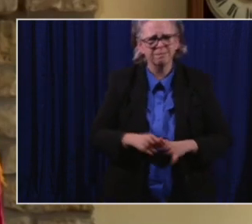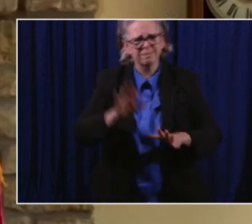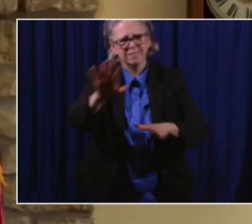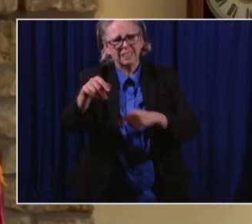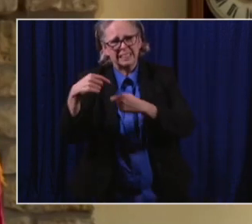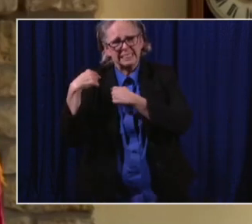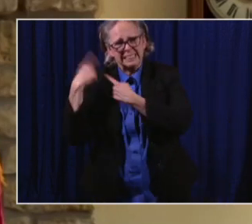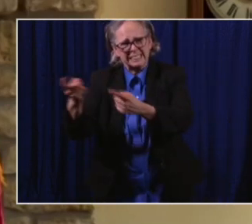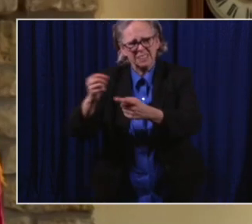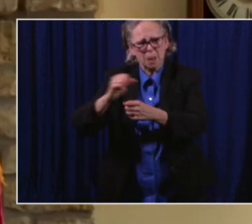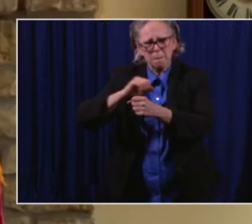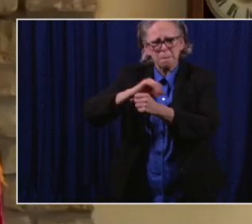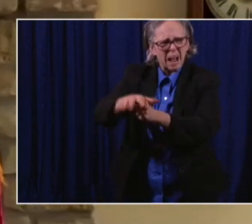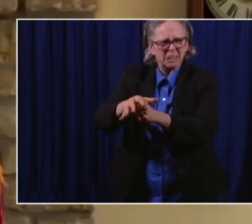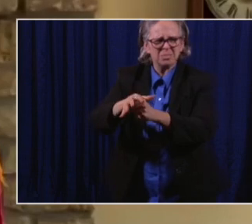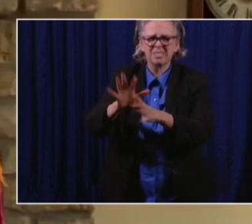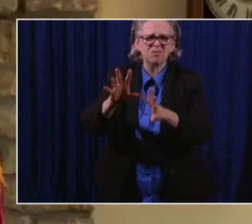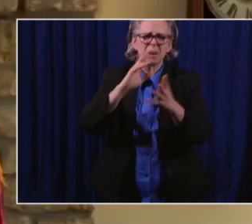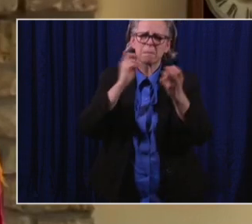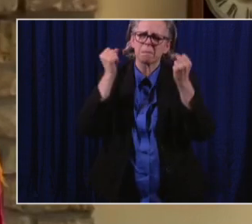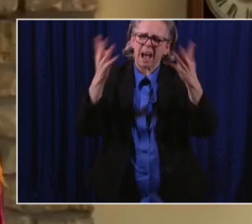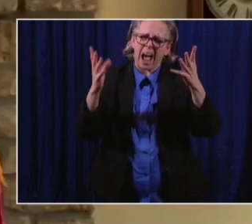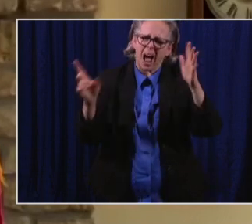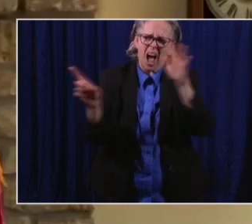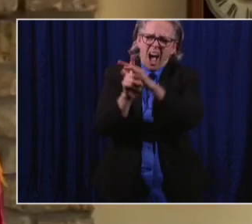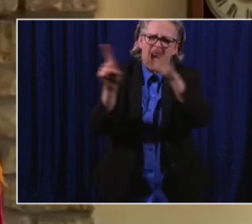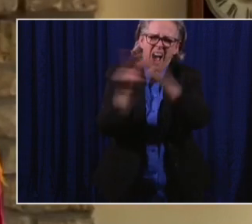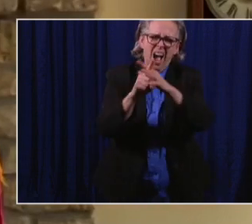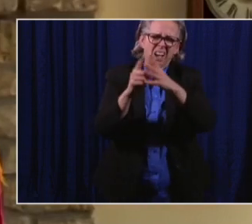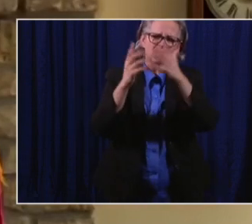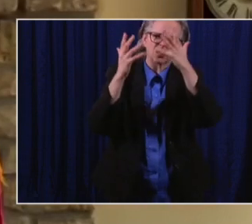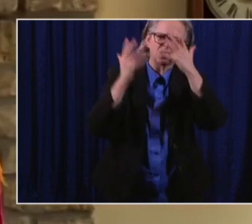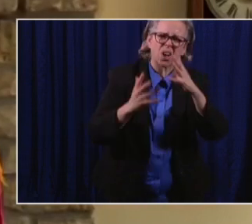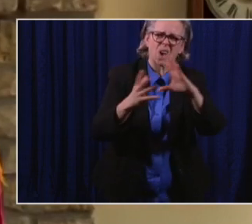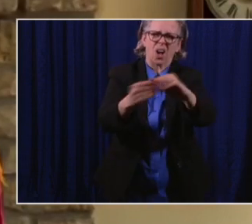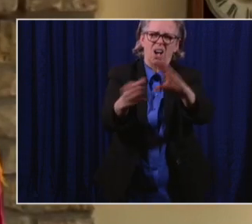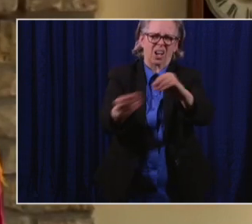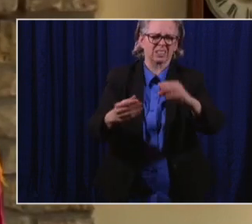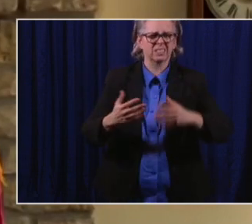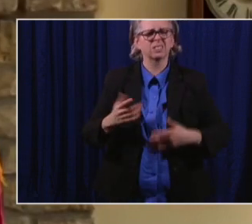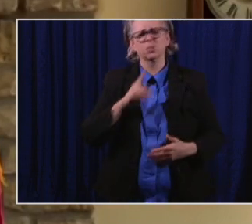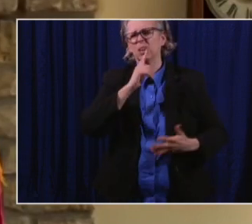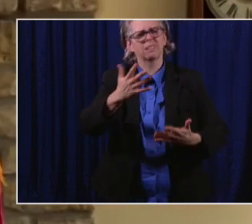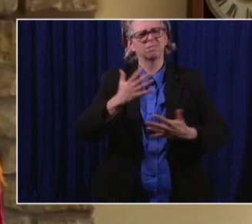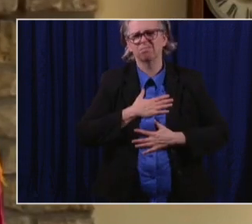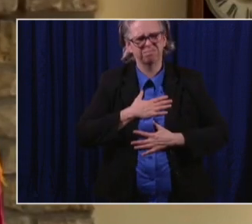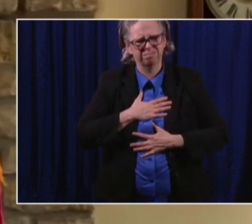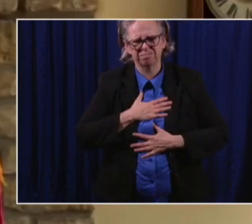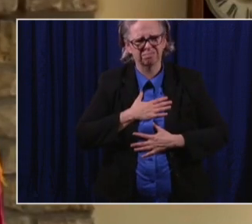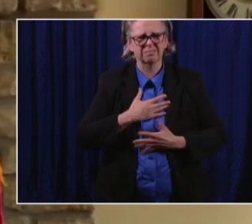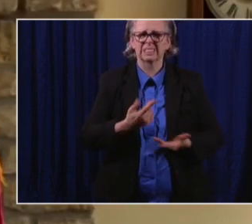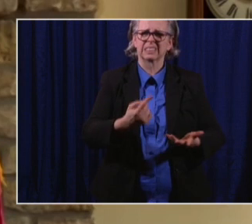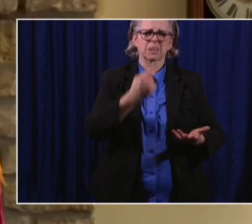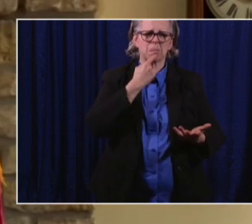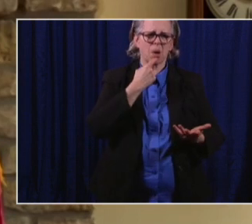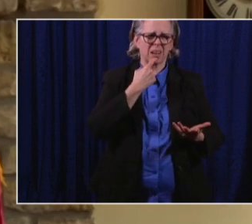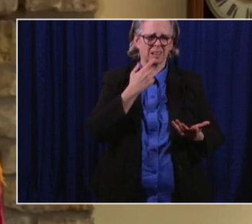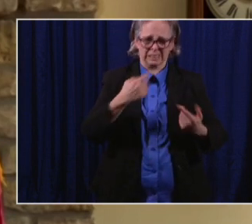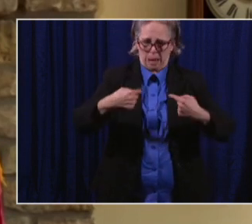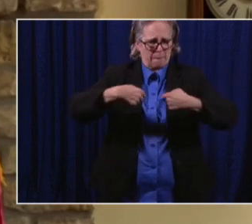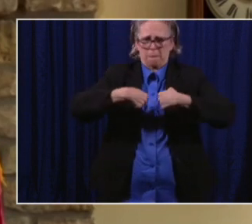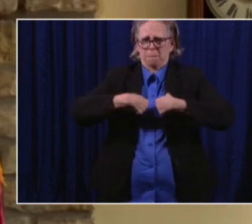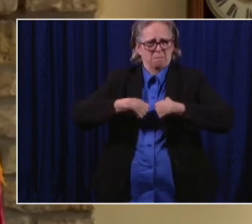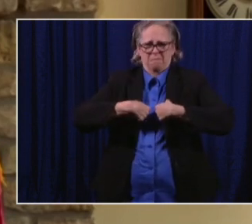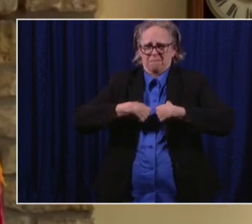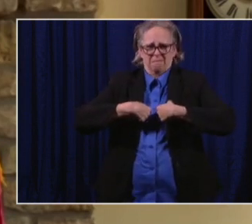sad, caused me a lot of anguish, but it's not about me. It's about what these kids are